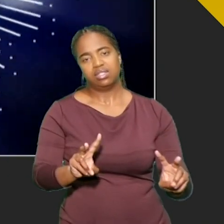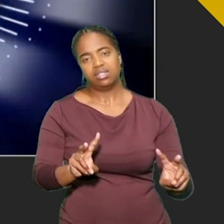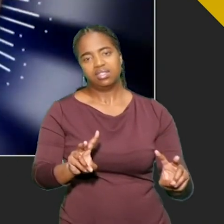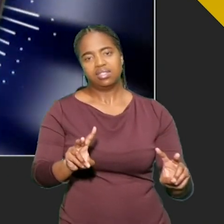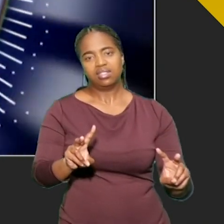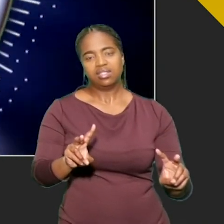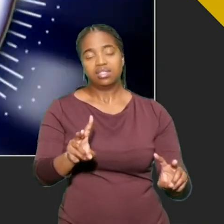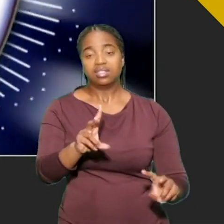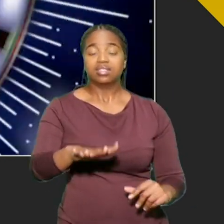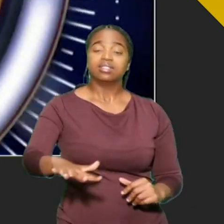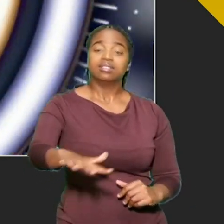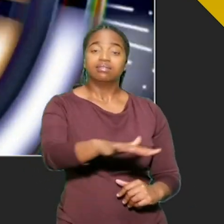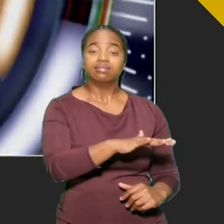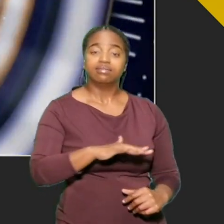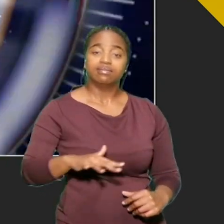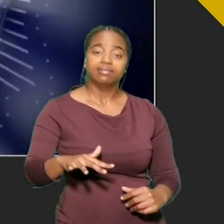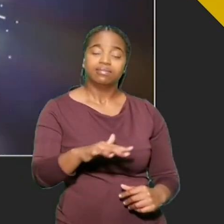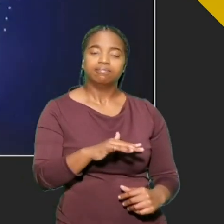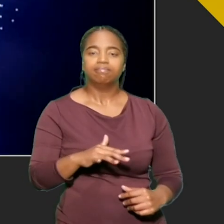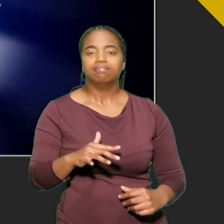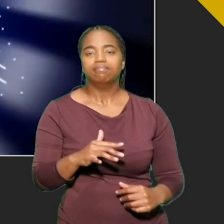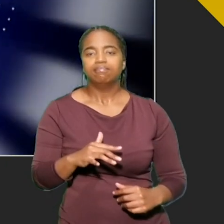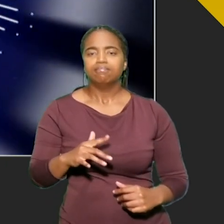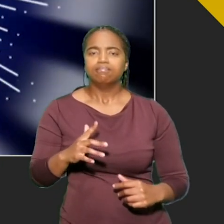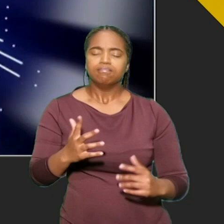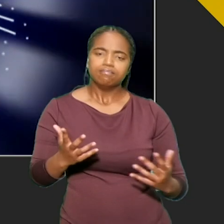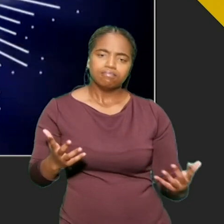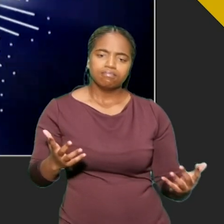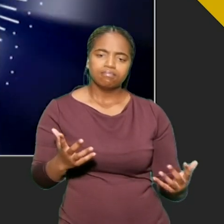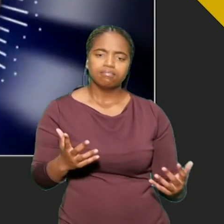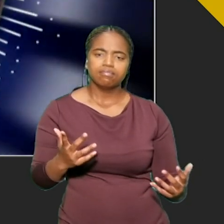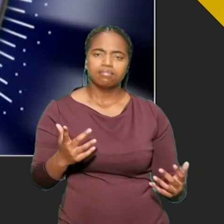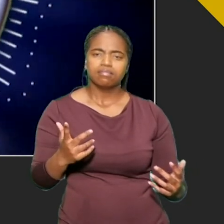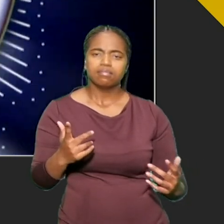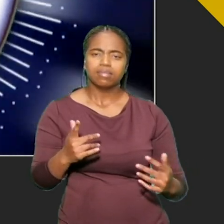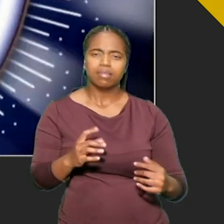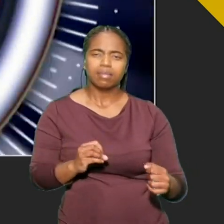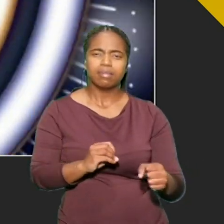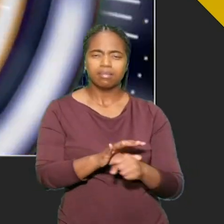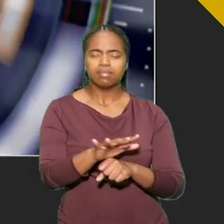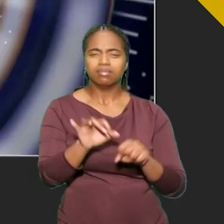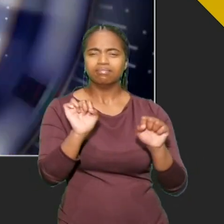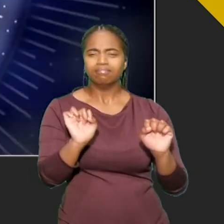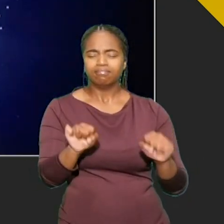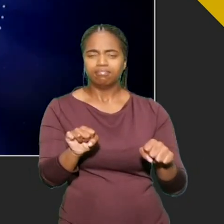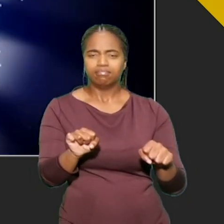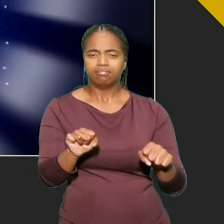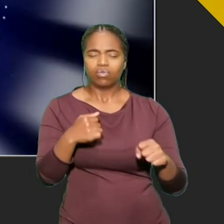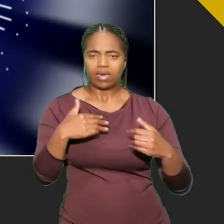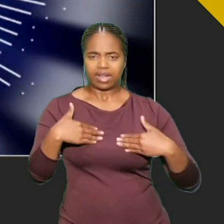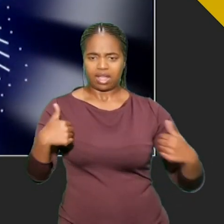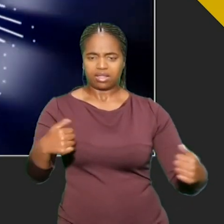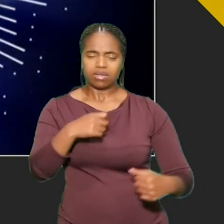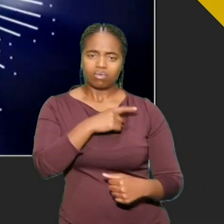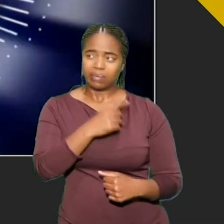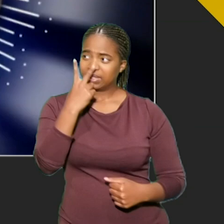the environment where I'm living, it has a big impact when it comes to our health standard, because when you look at